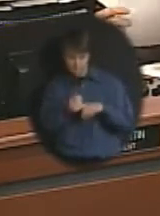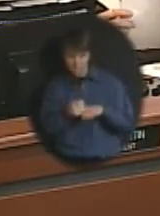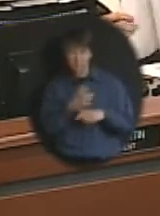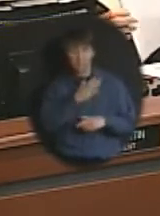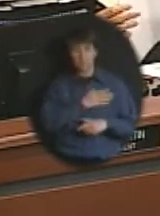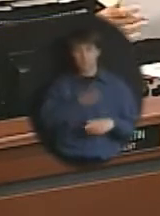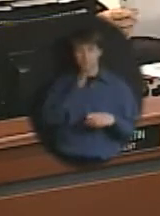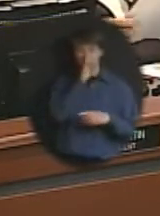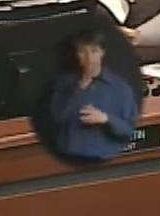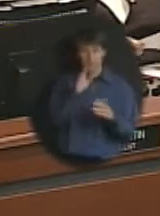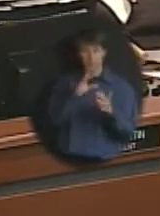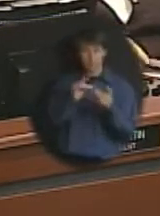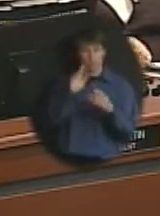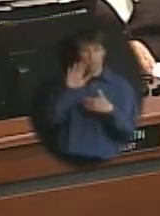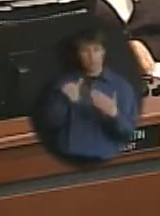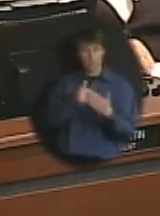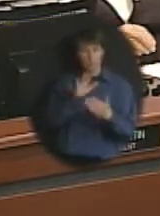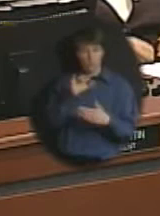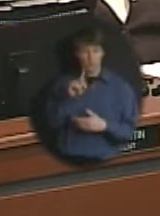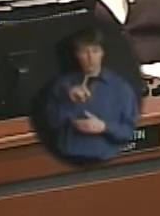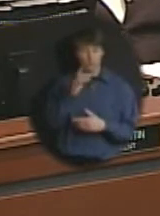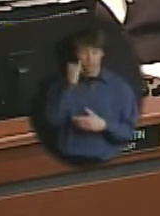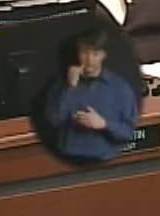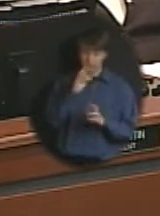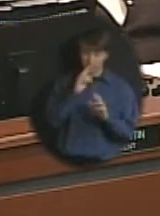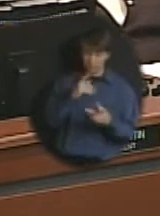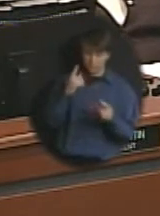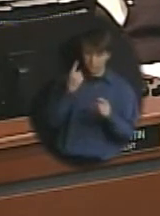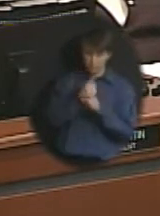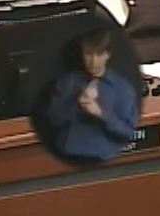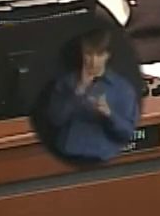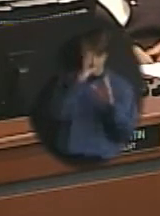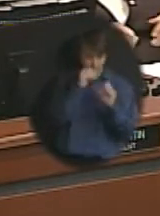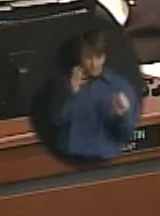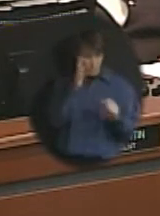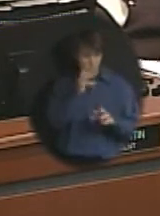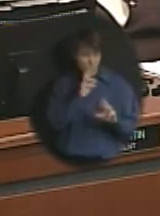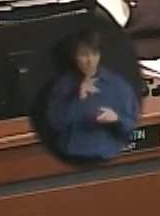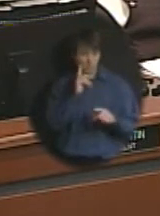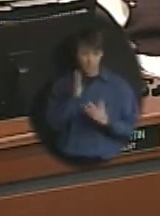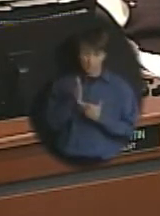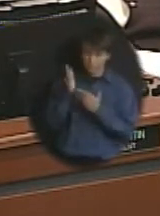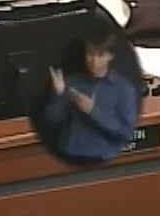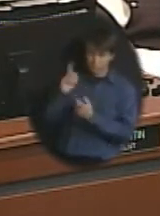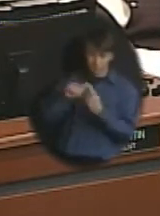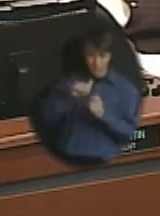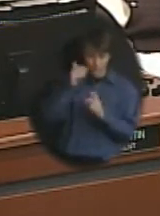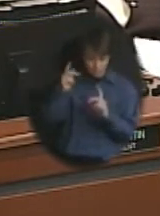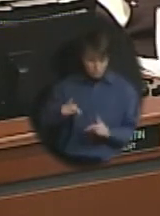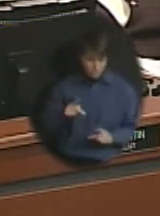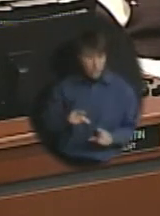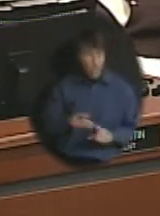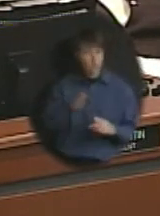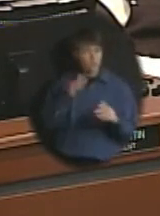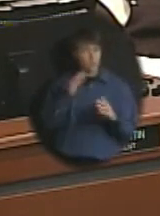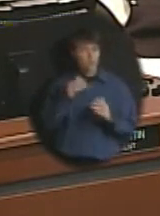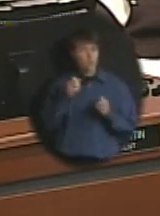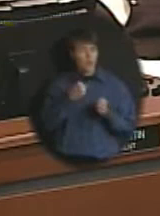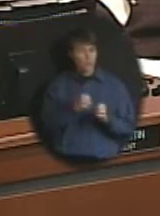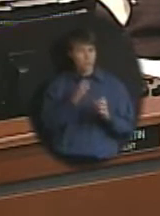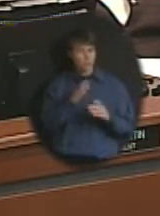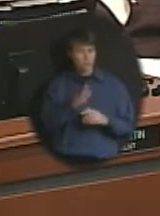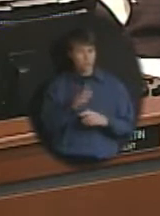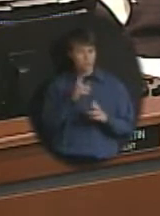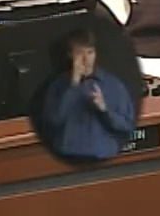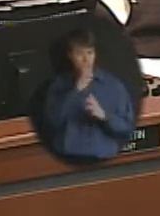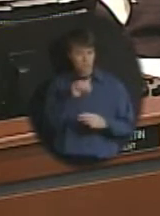comments to the entire board. If a response is appropriate, the president will respond or refer to another individual. In an effort to respect the privacy, we ask